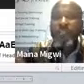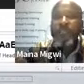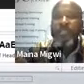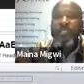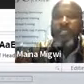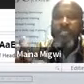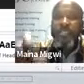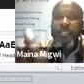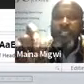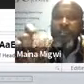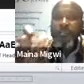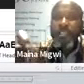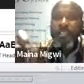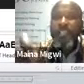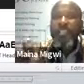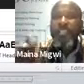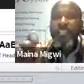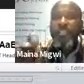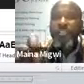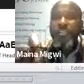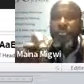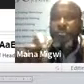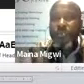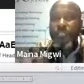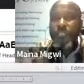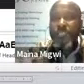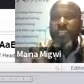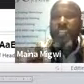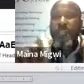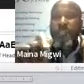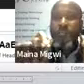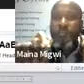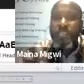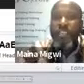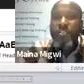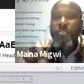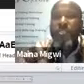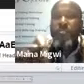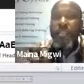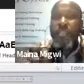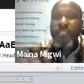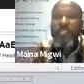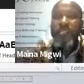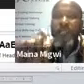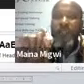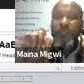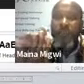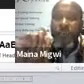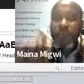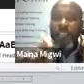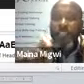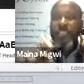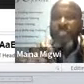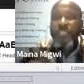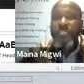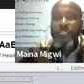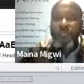voluntary, and it's a party-centered negotiation process. In mediation, the parties,